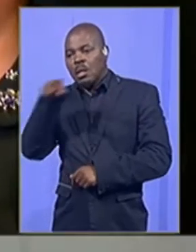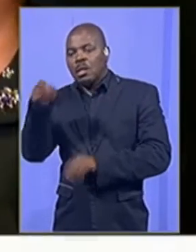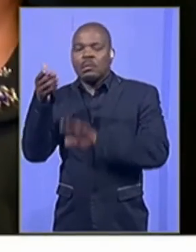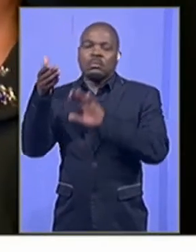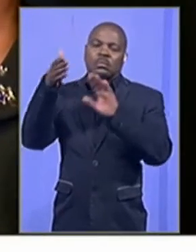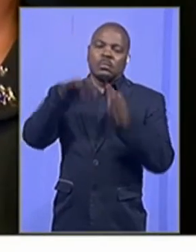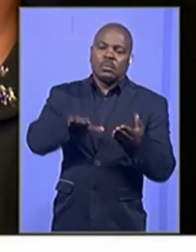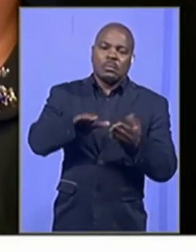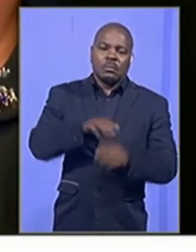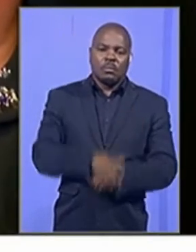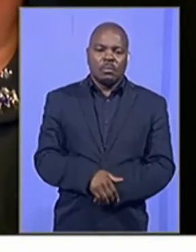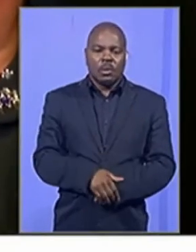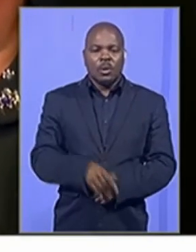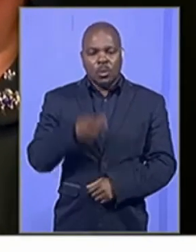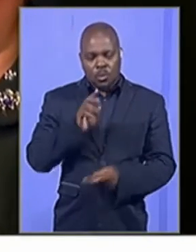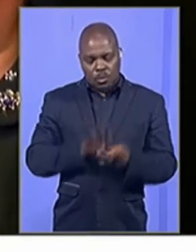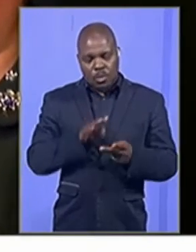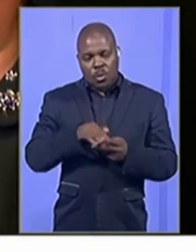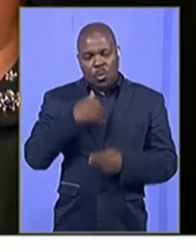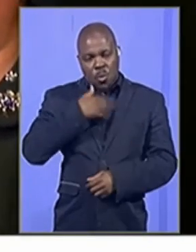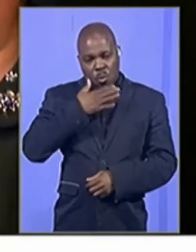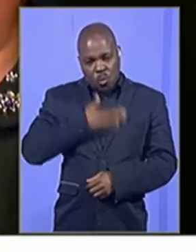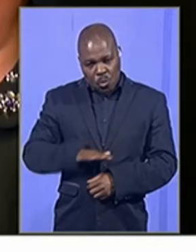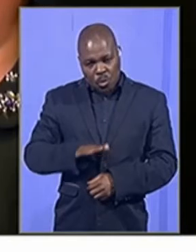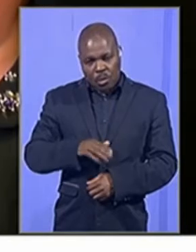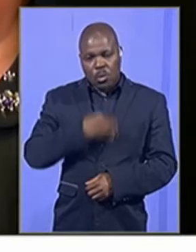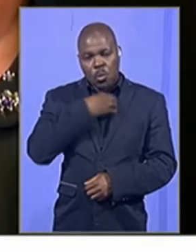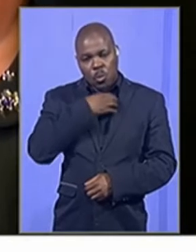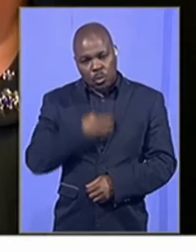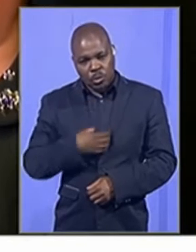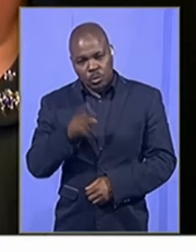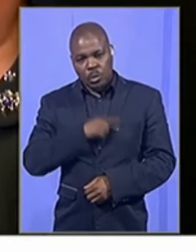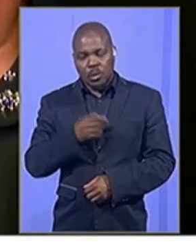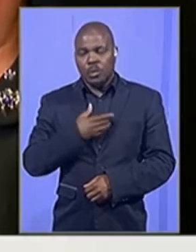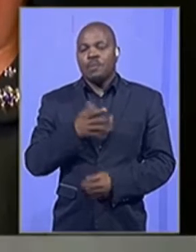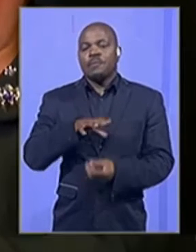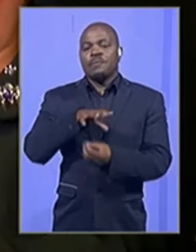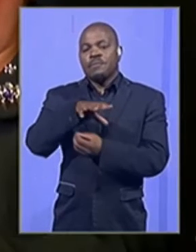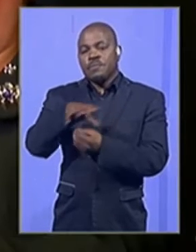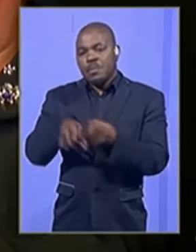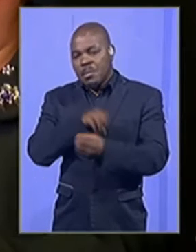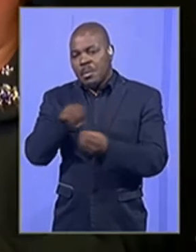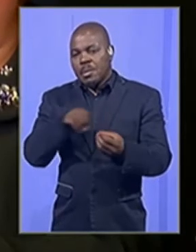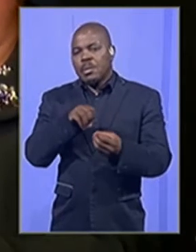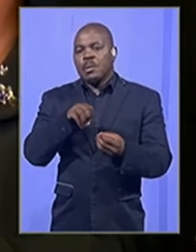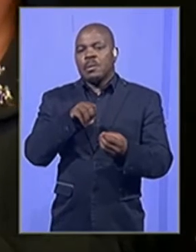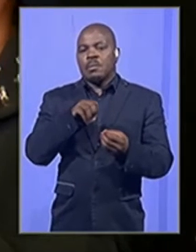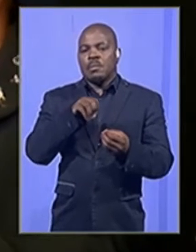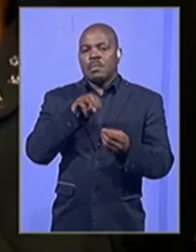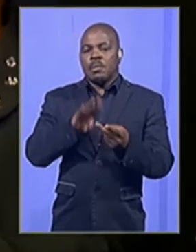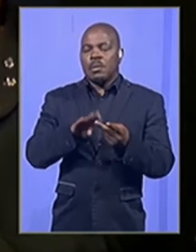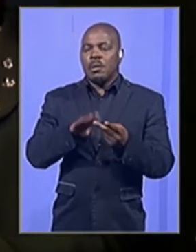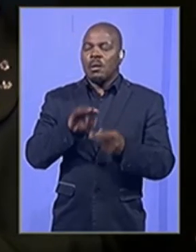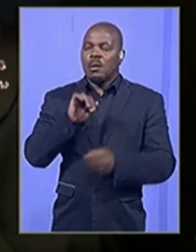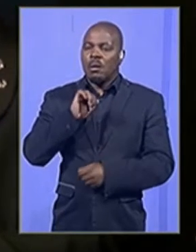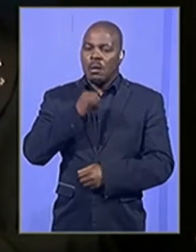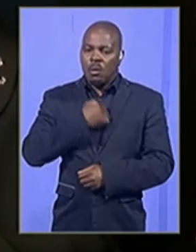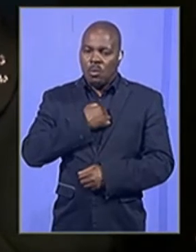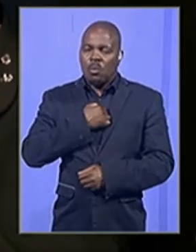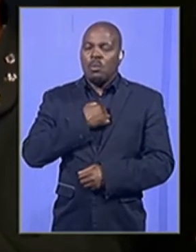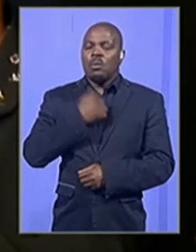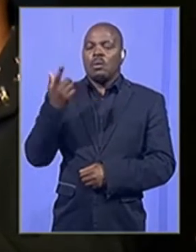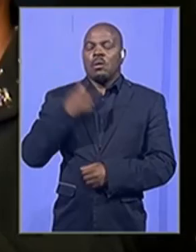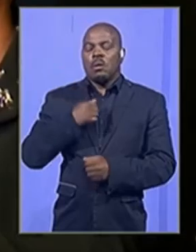to extend our heartfelt condolences, ladies and gentlemen, to all the families and to our